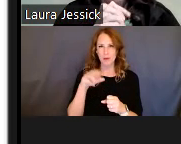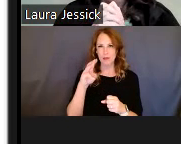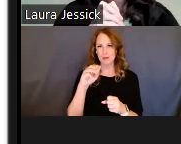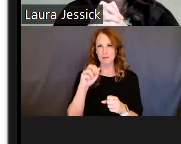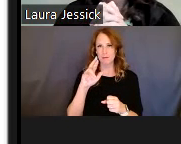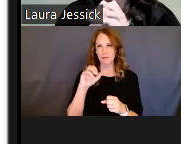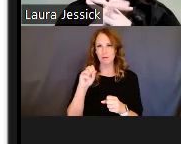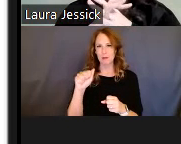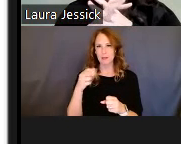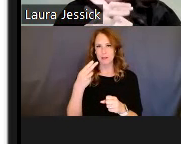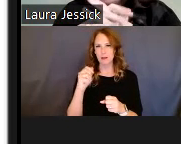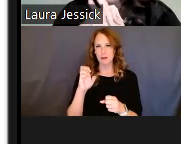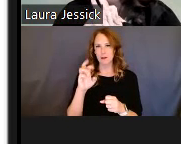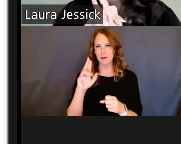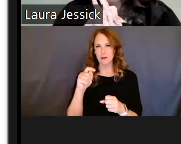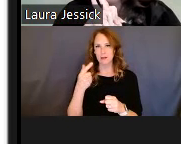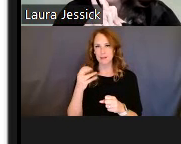Joyful Heart Foundation and the